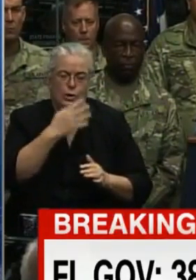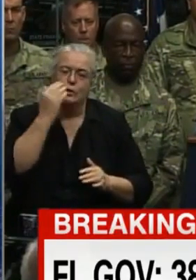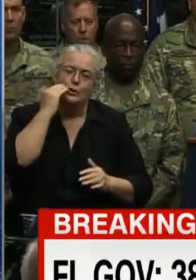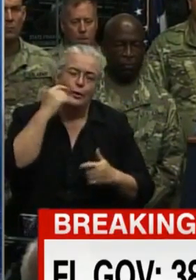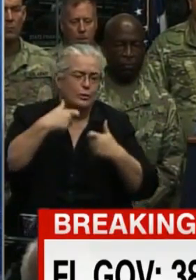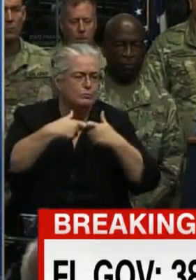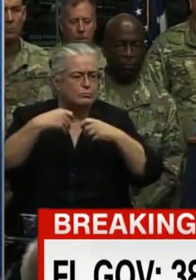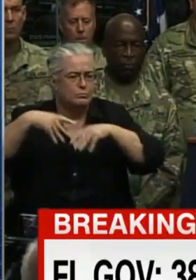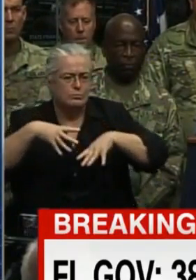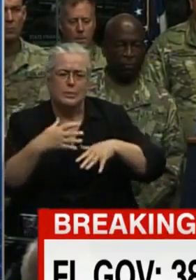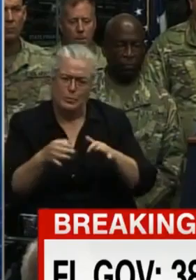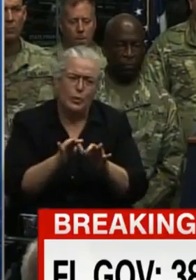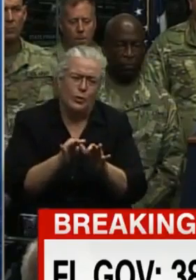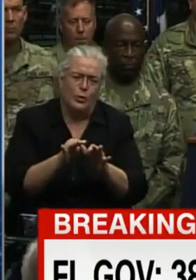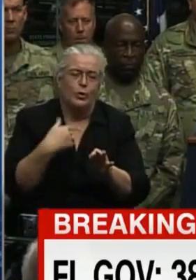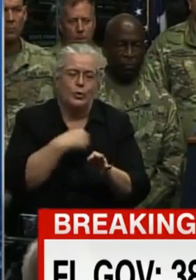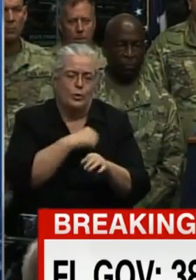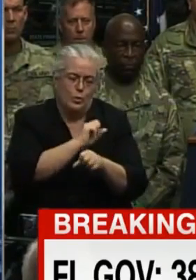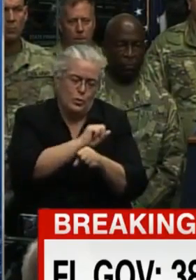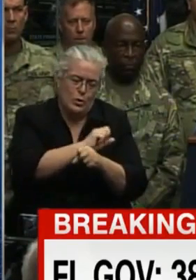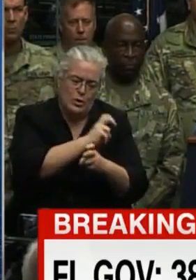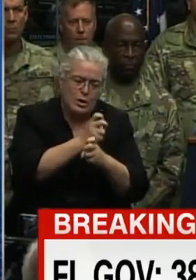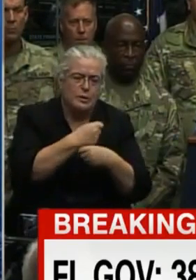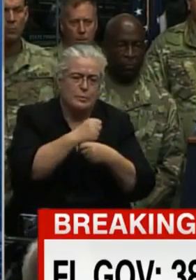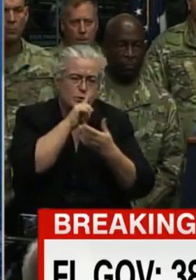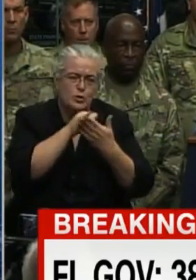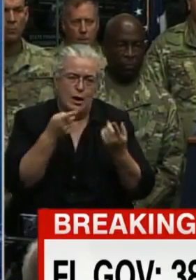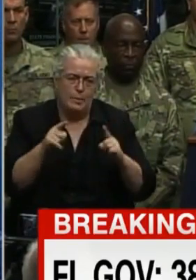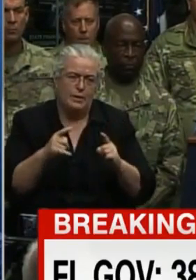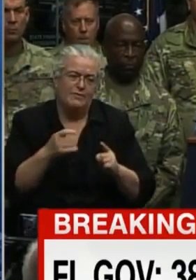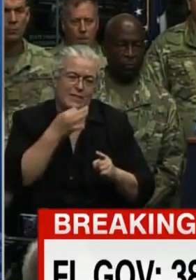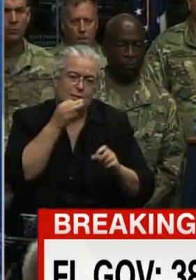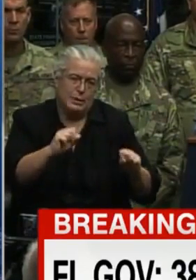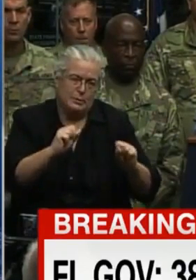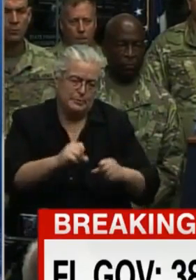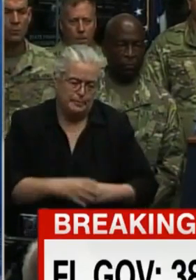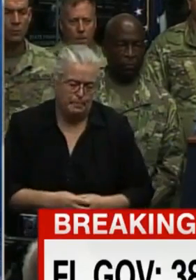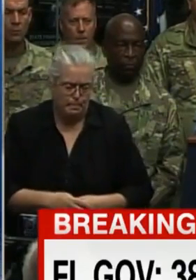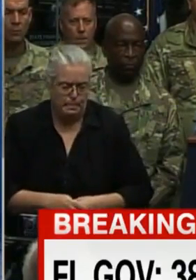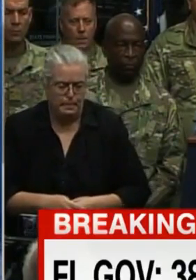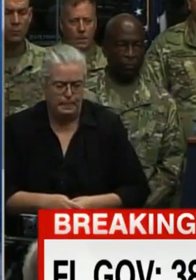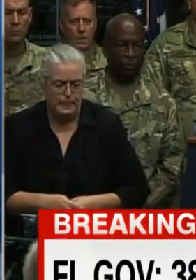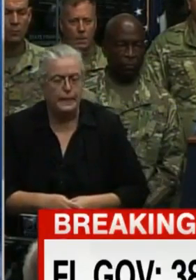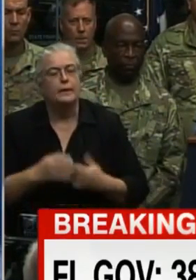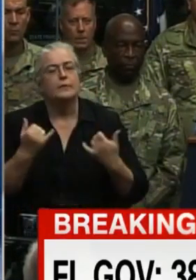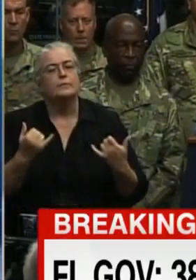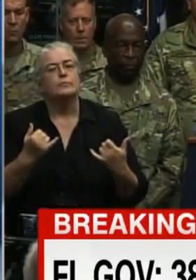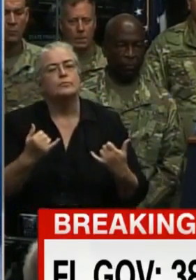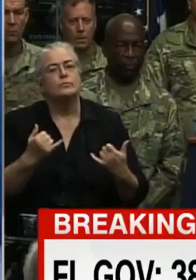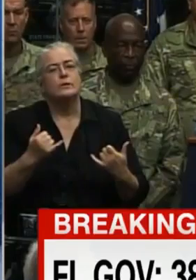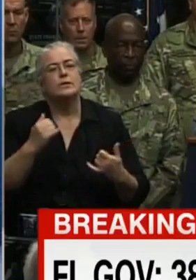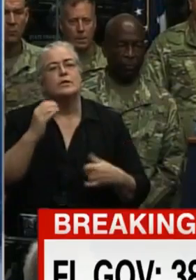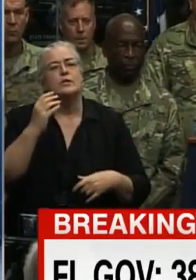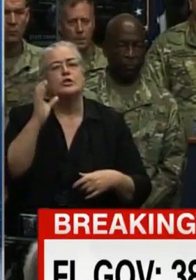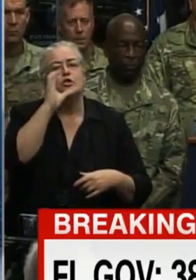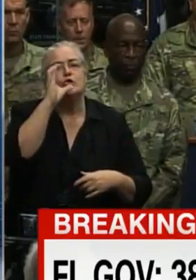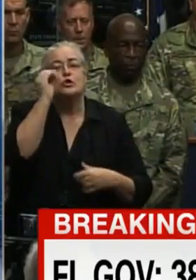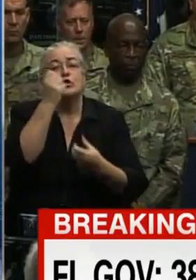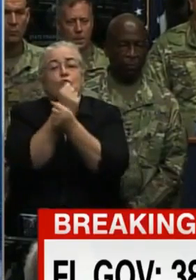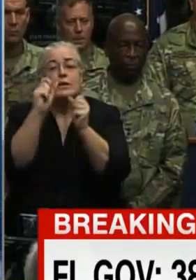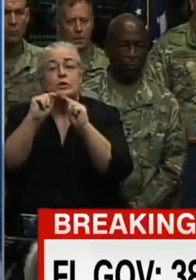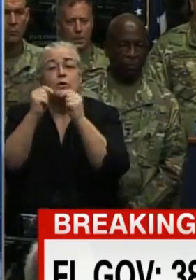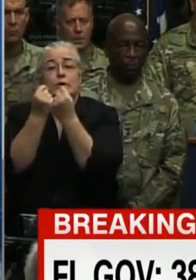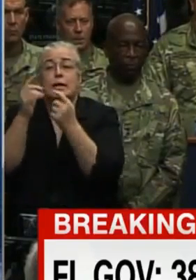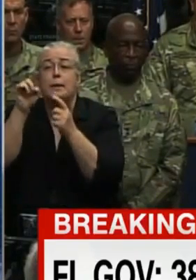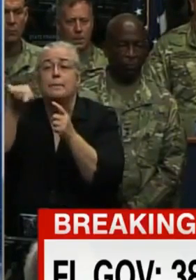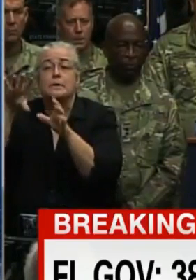sure it gets back on and in neighboring states. Regarding recovery, we have search and rescue staged and ready once the storm passes and is safe